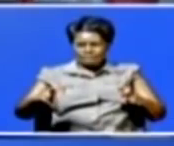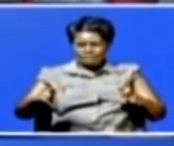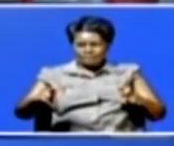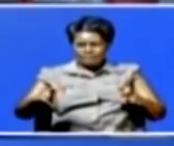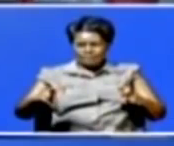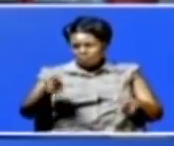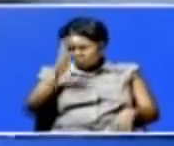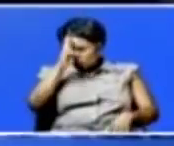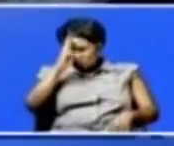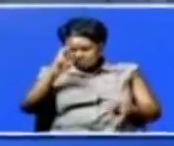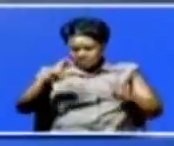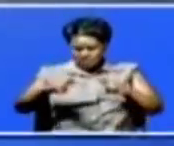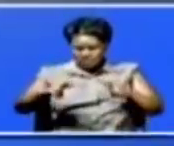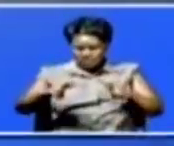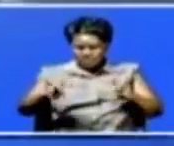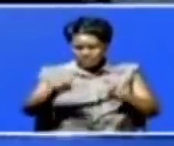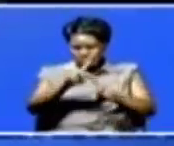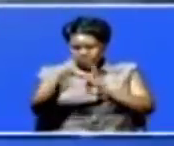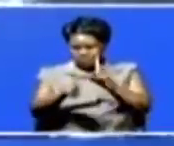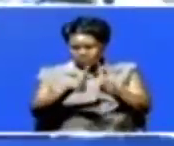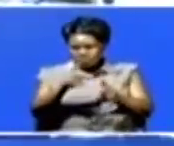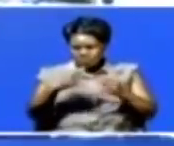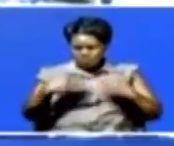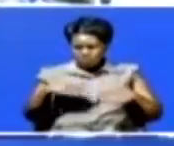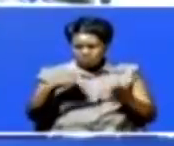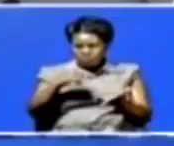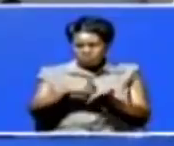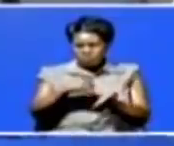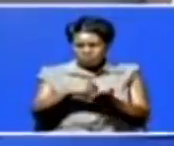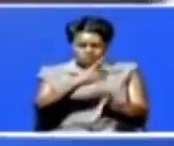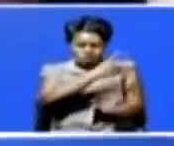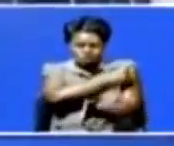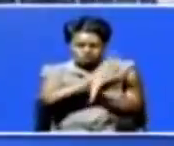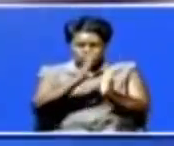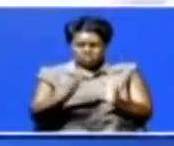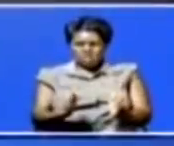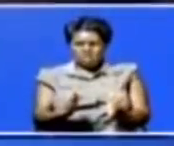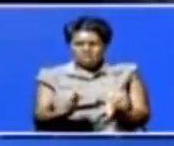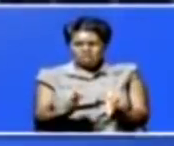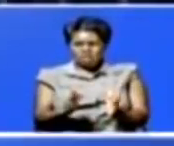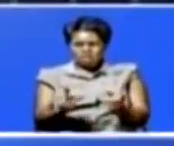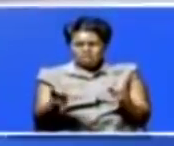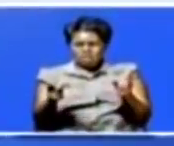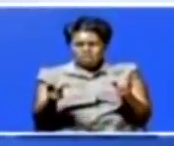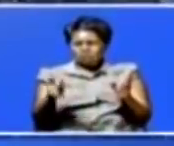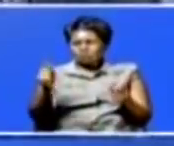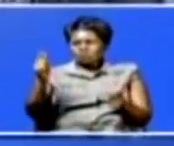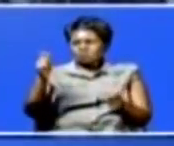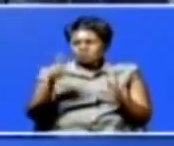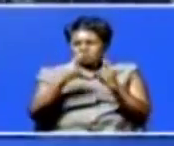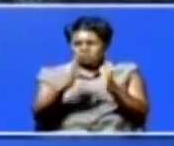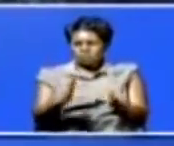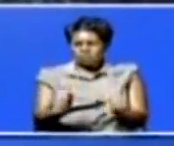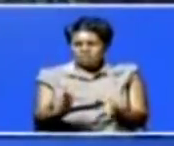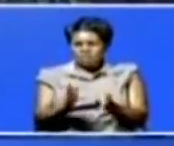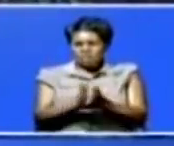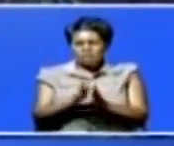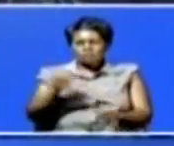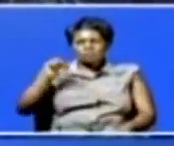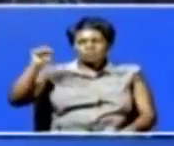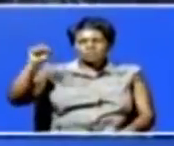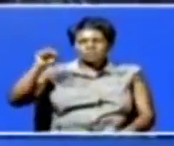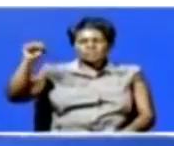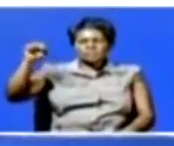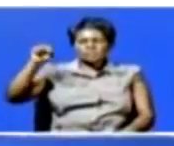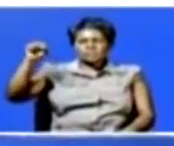being sought by police for interrogation. Those people include a doctor, a former radio presenter, and a